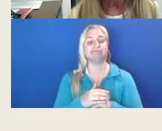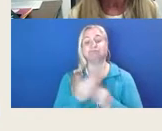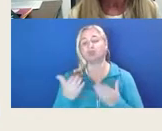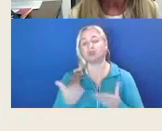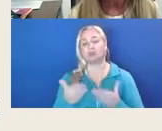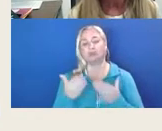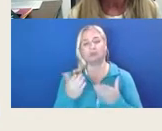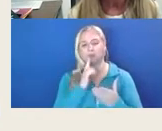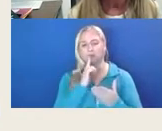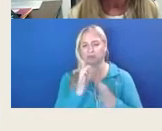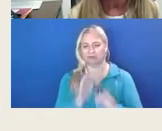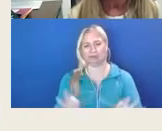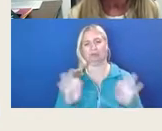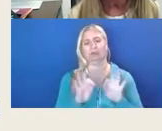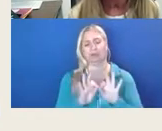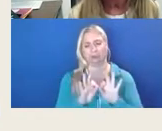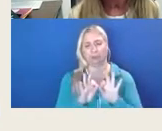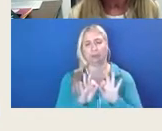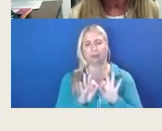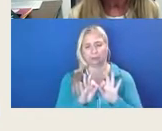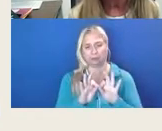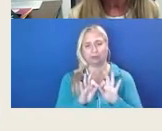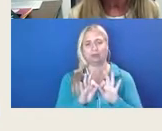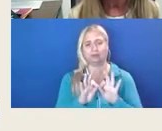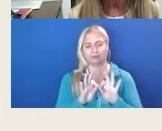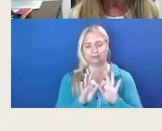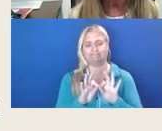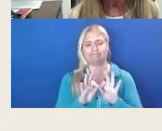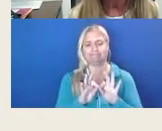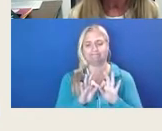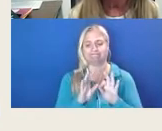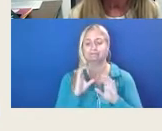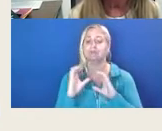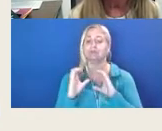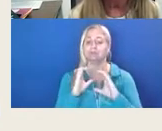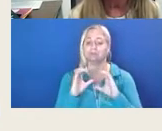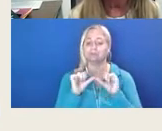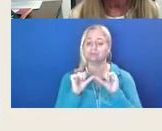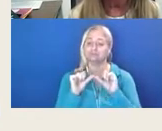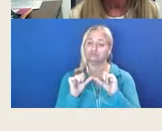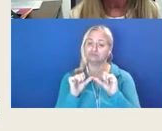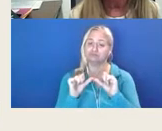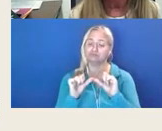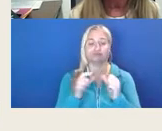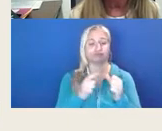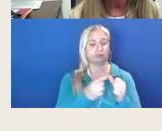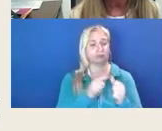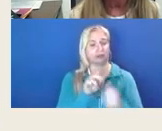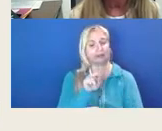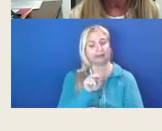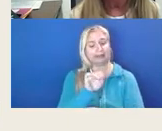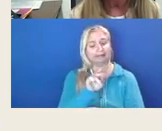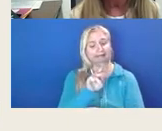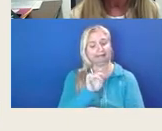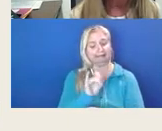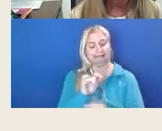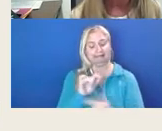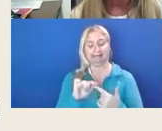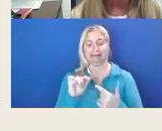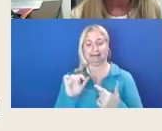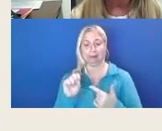vital component of what we continue to talk about with this group, first Nikki and then me and now